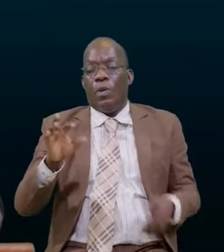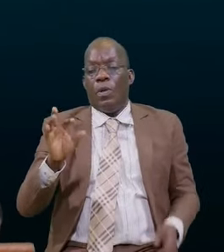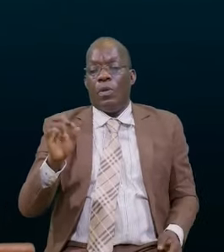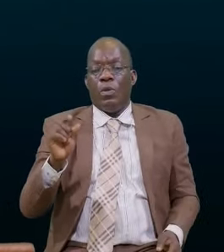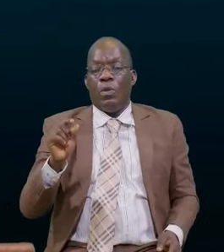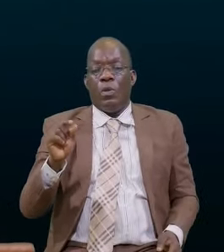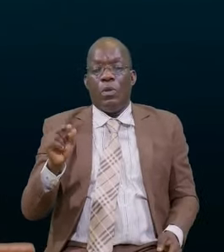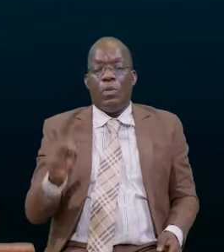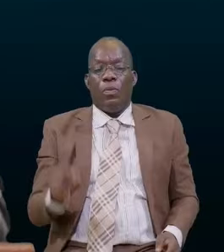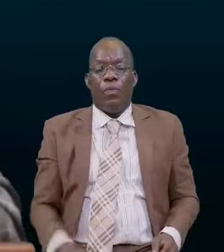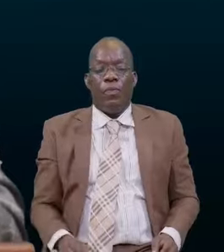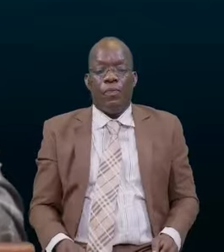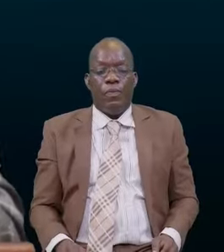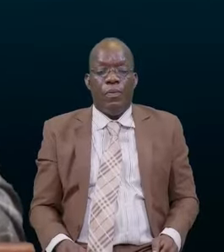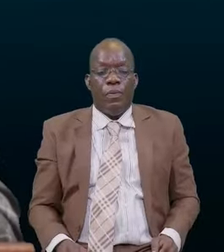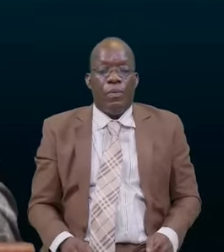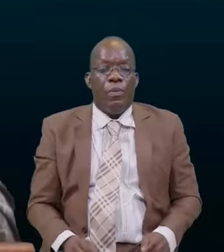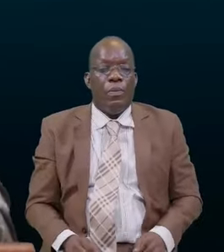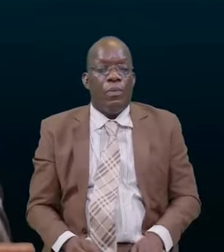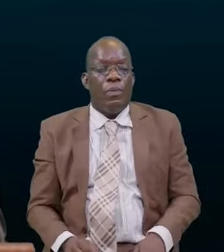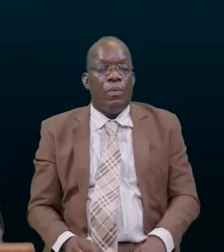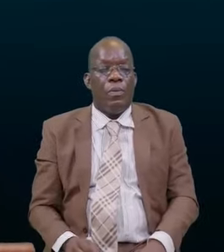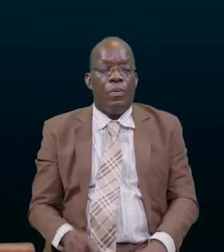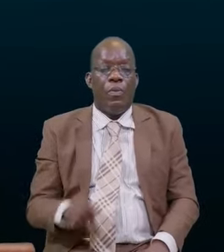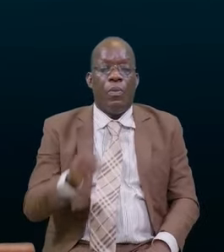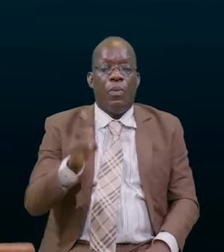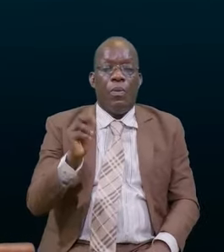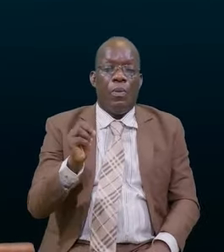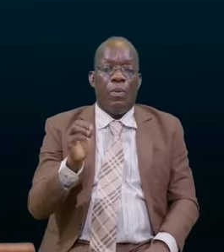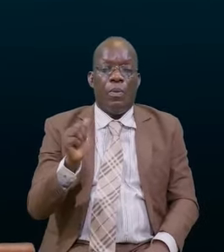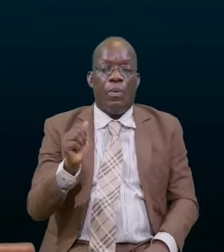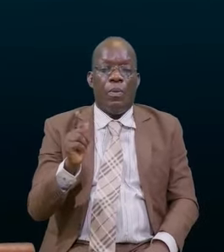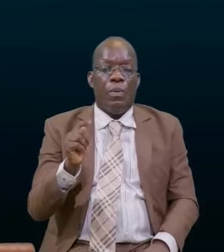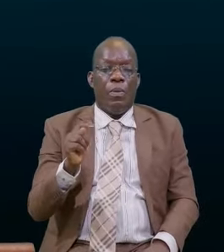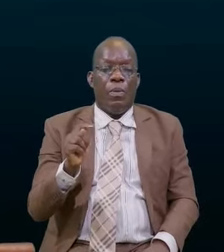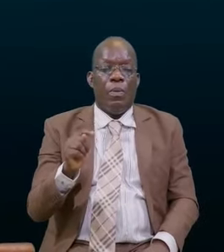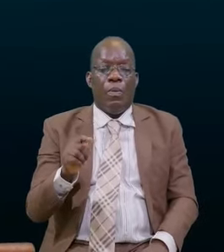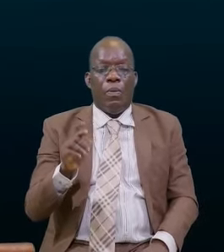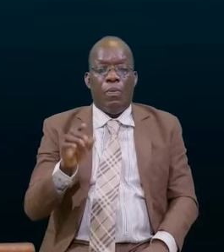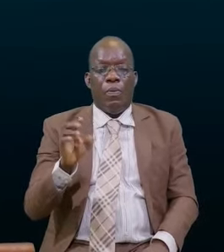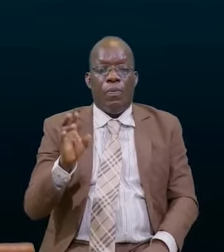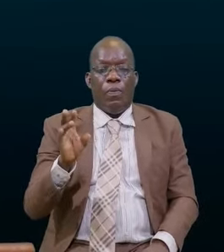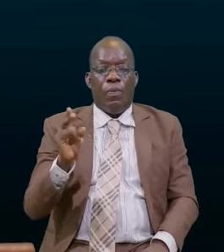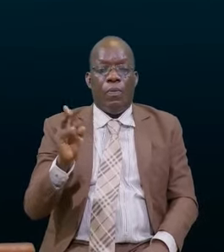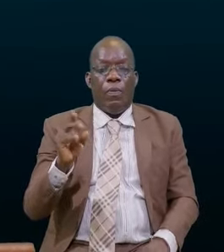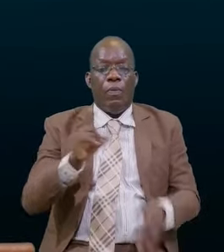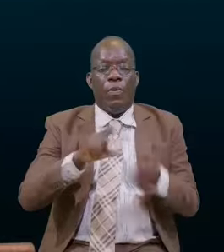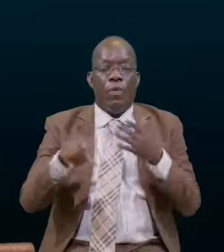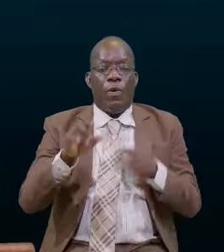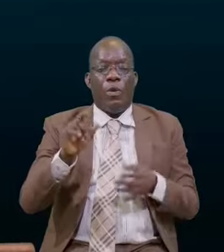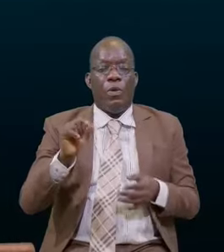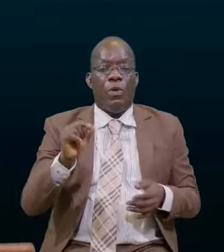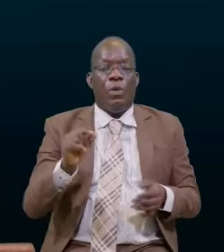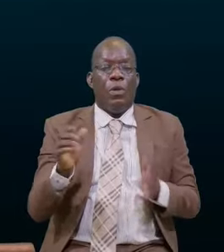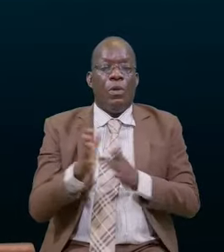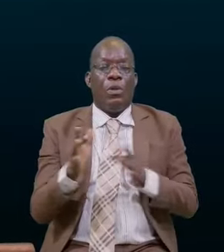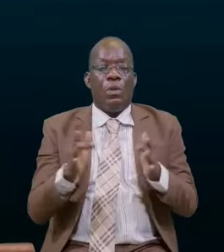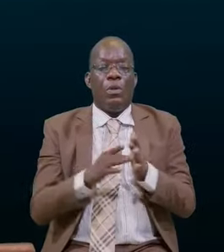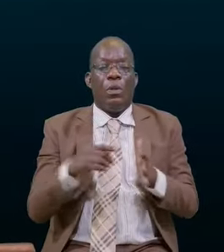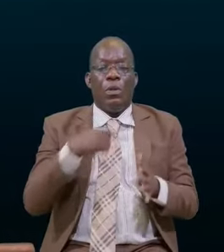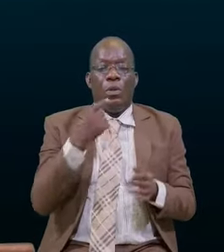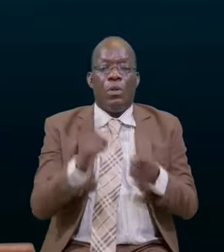20 Matthew chapter 17 I read verse 20 and Jesus said unto them because of your